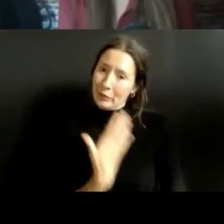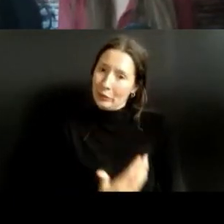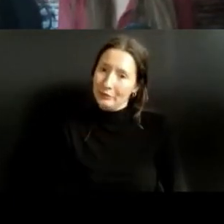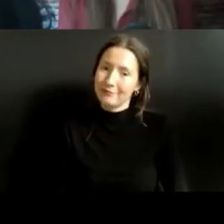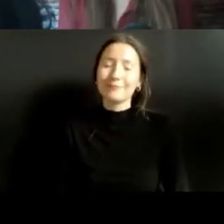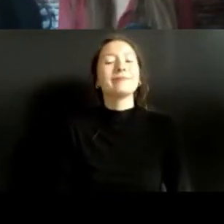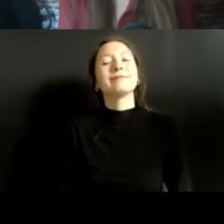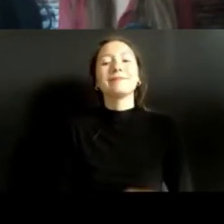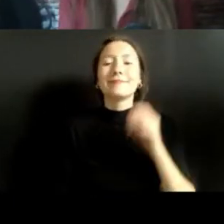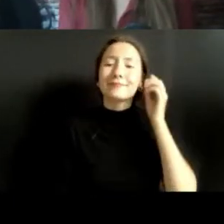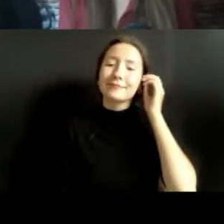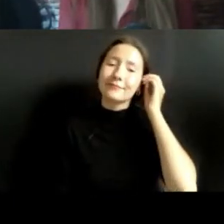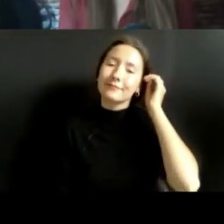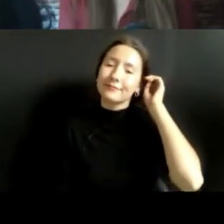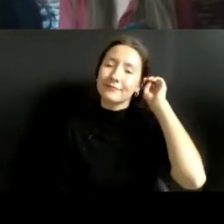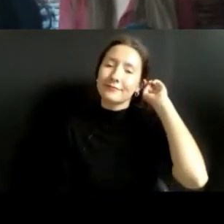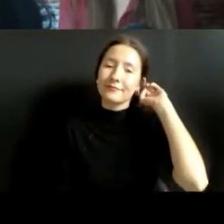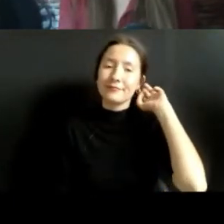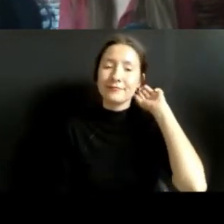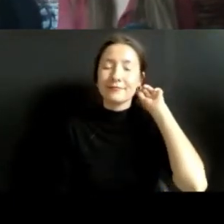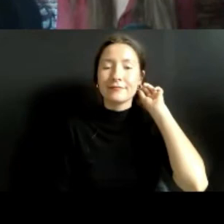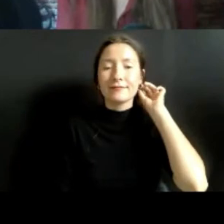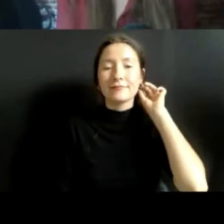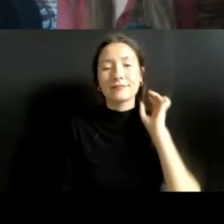Suspense is killing me.